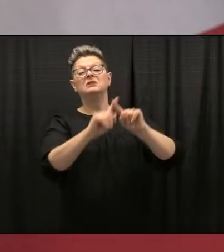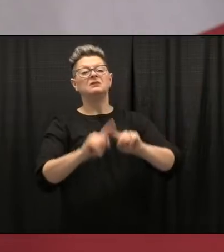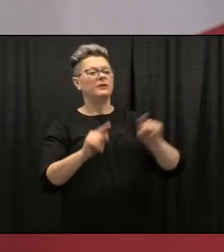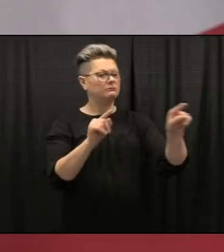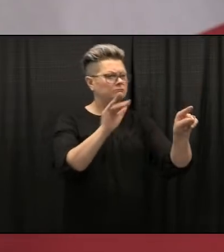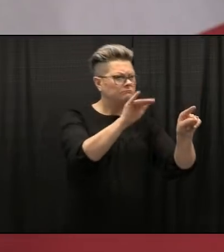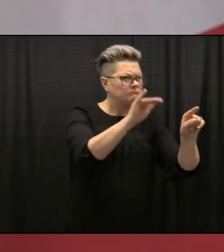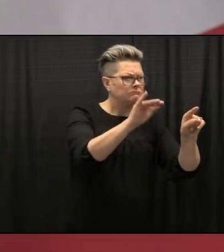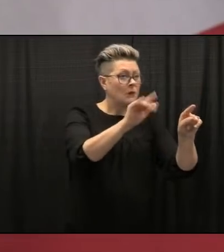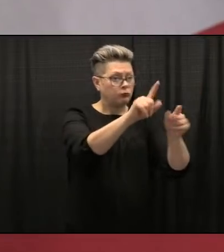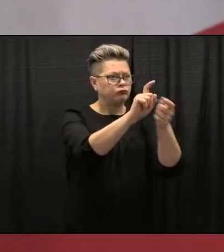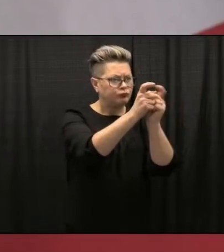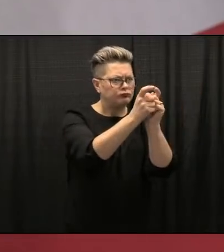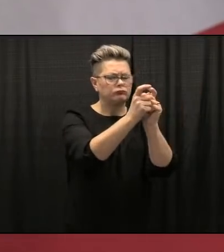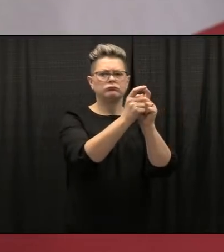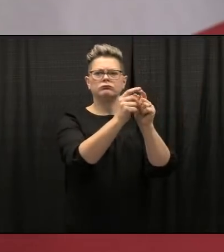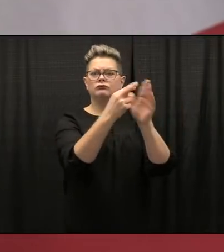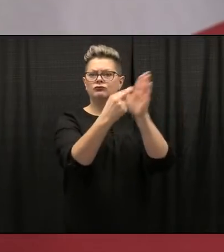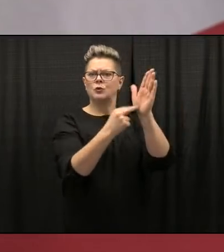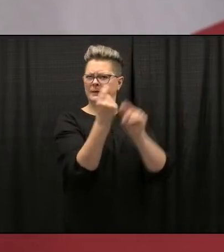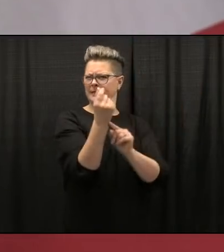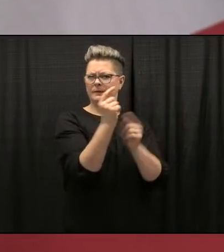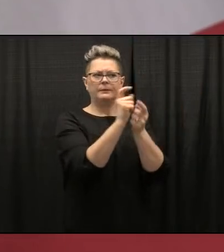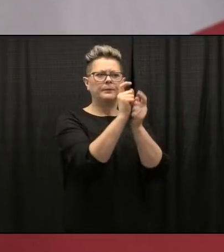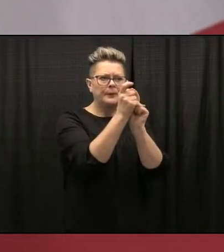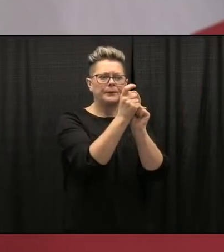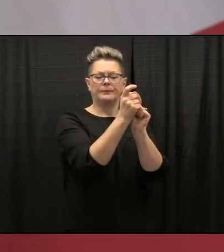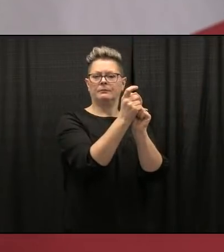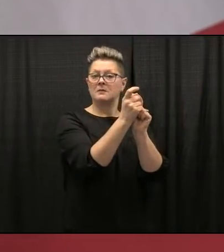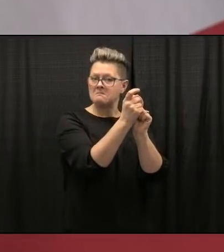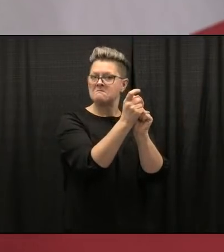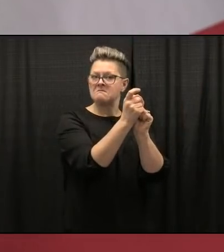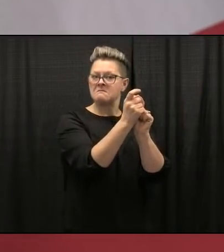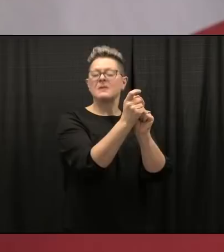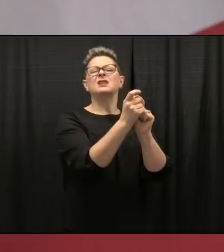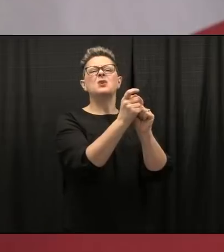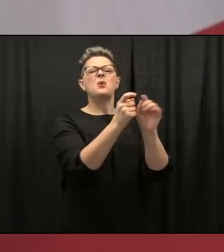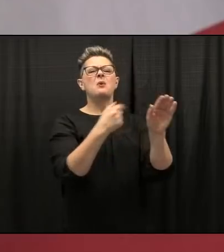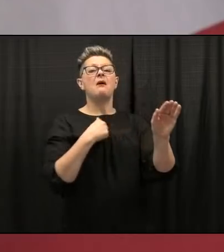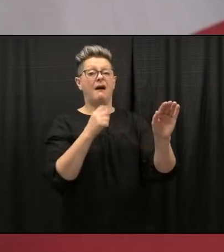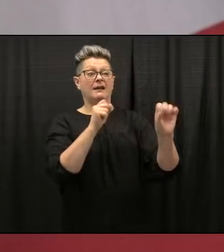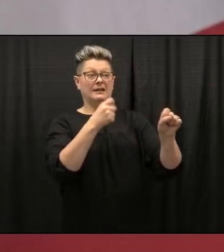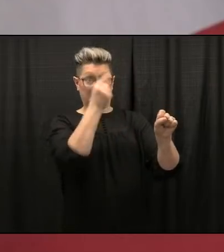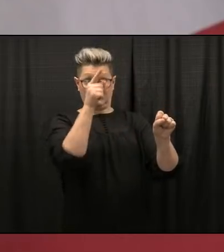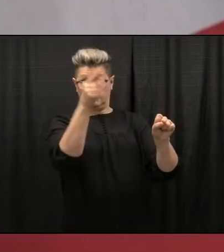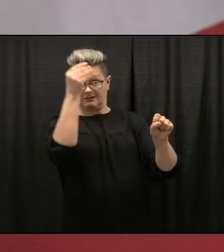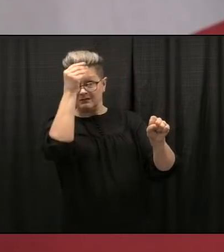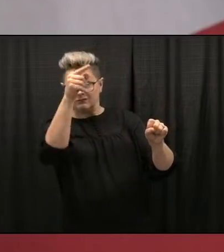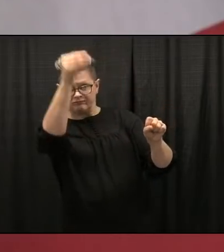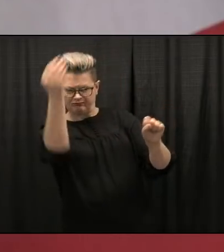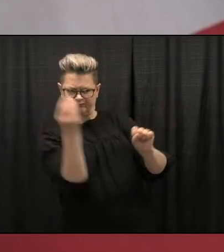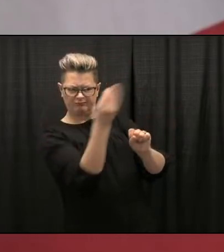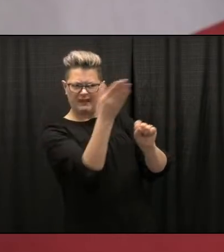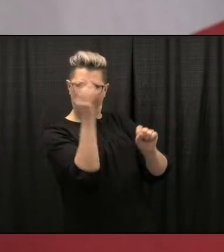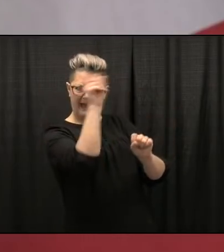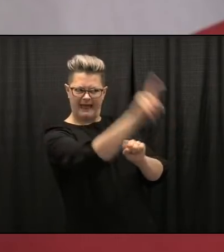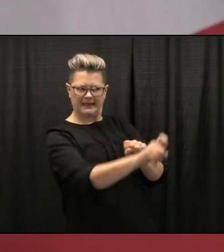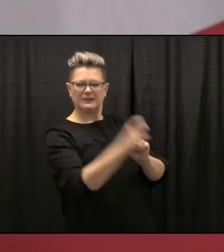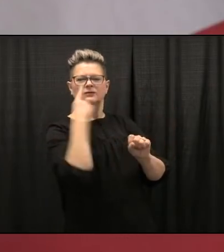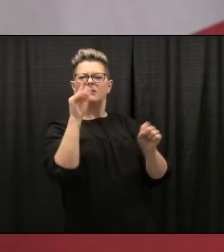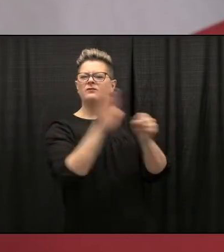guidelines slightly, and I could best direct you to them for a more fulsome